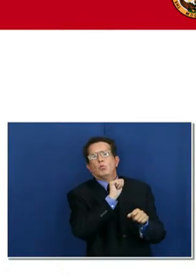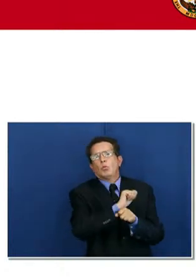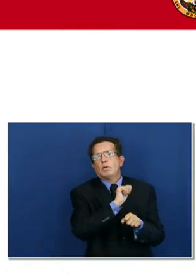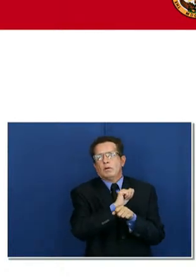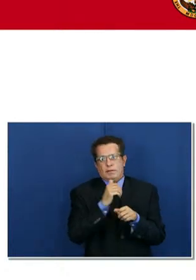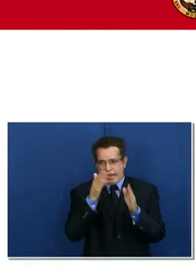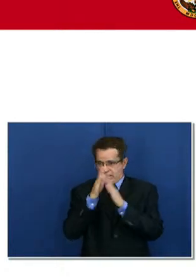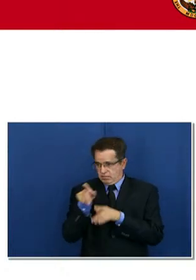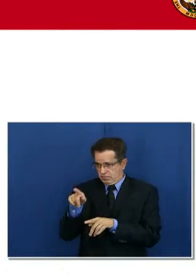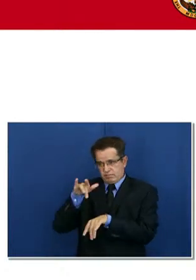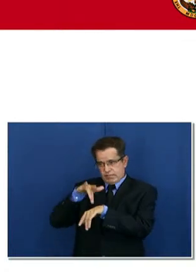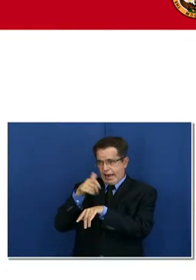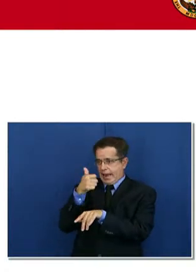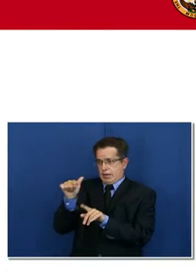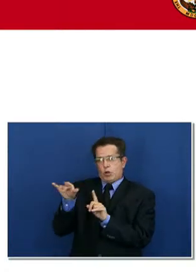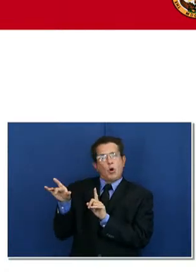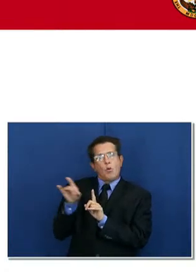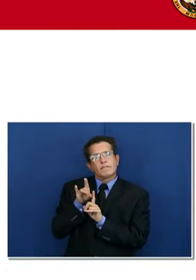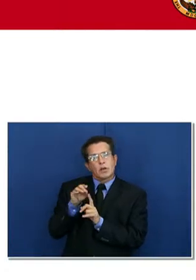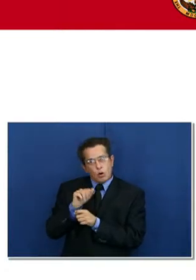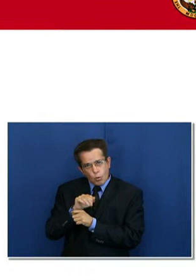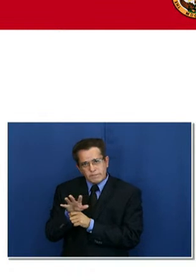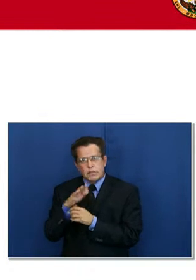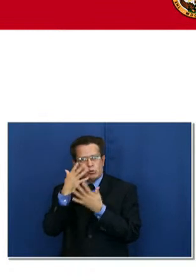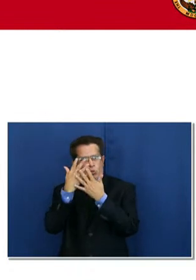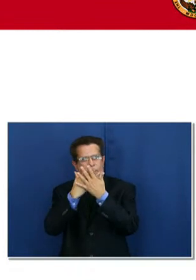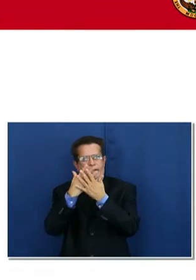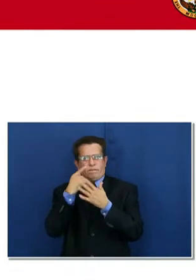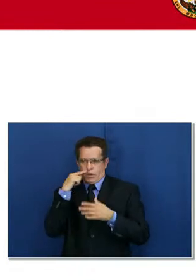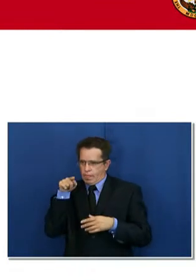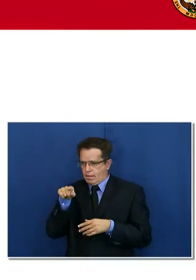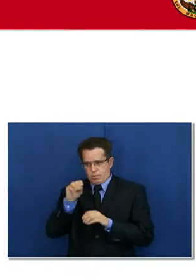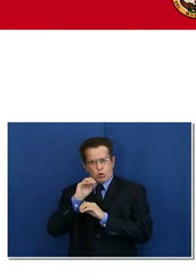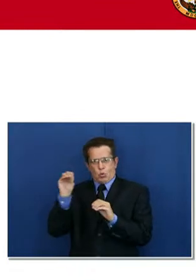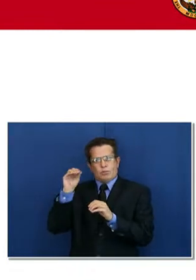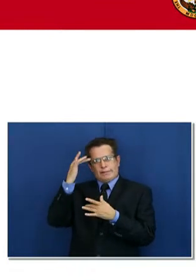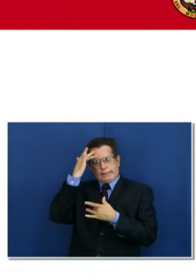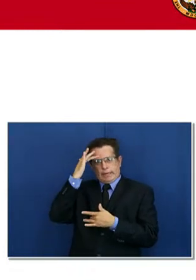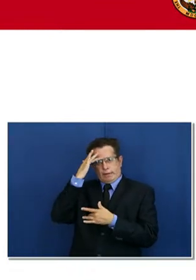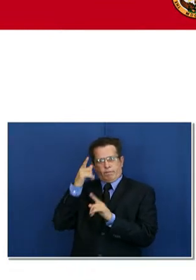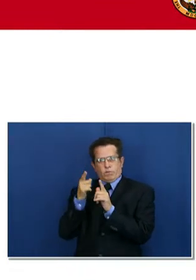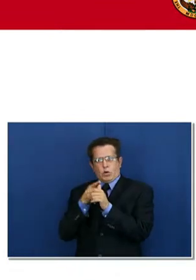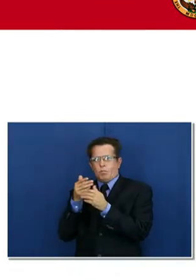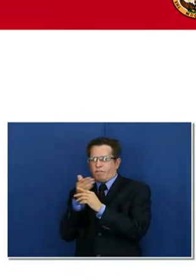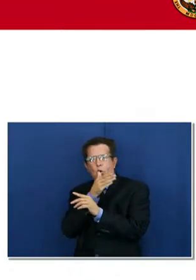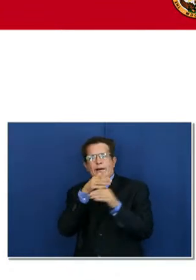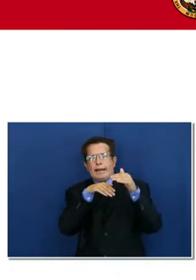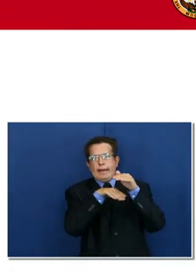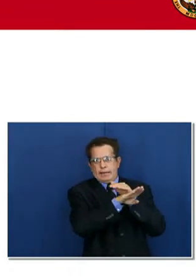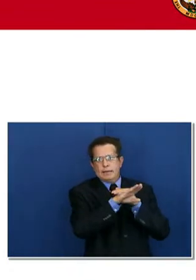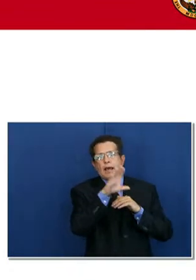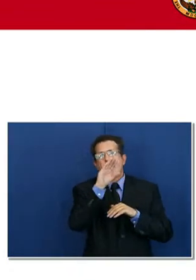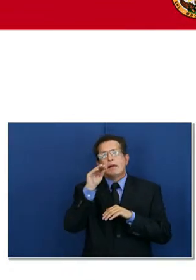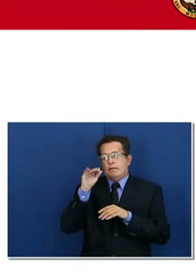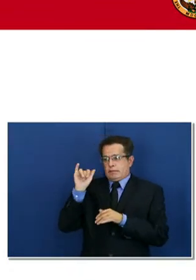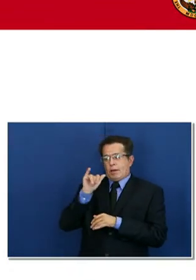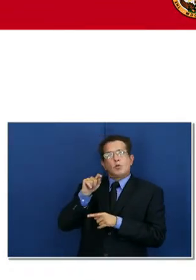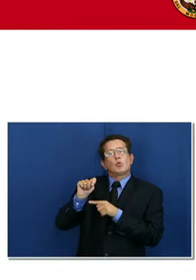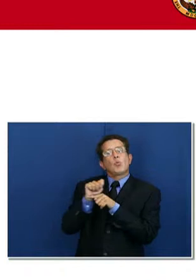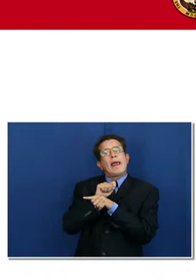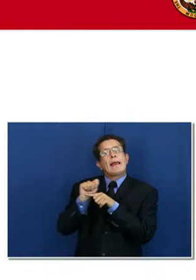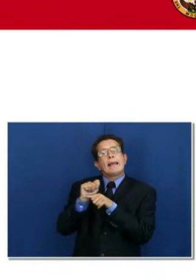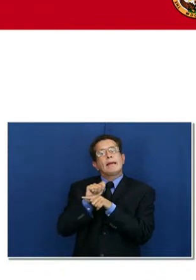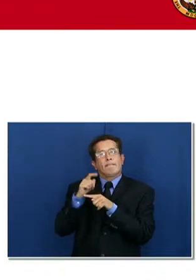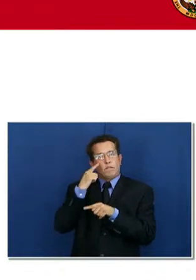anything related to COVID-19, and also screening for symptoms. Also, poll worker training is no longer just a